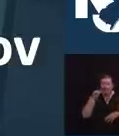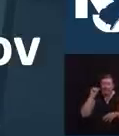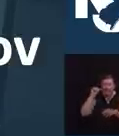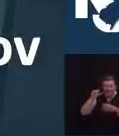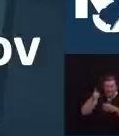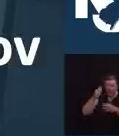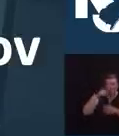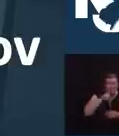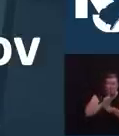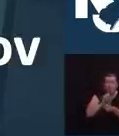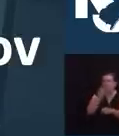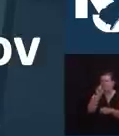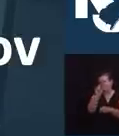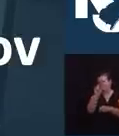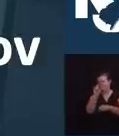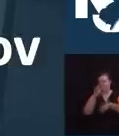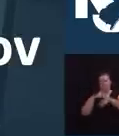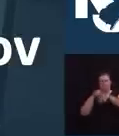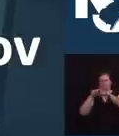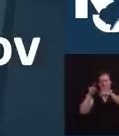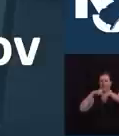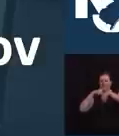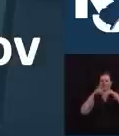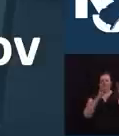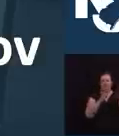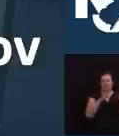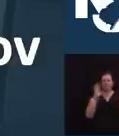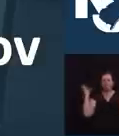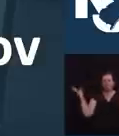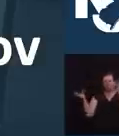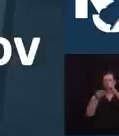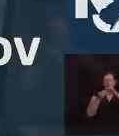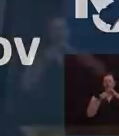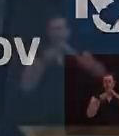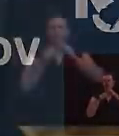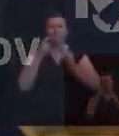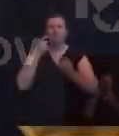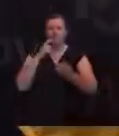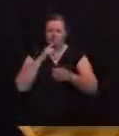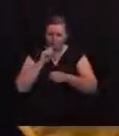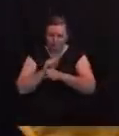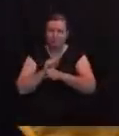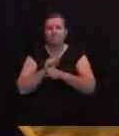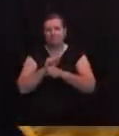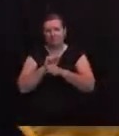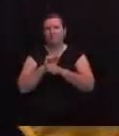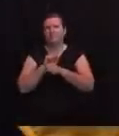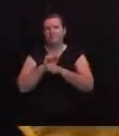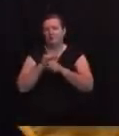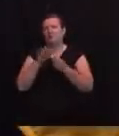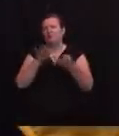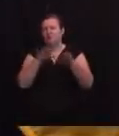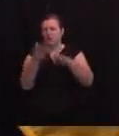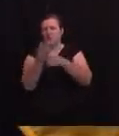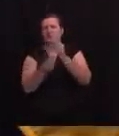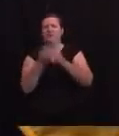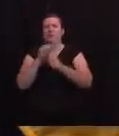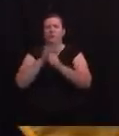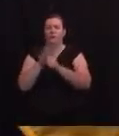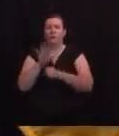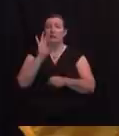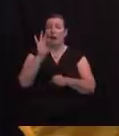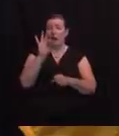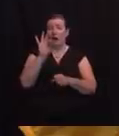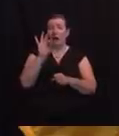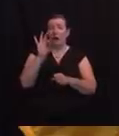deaths which occurred over the past 24 hours. Those deaths are still to be confirmed. Indeed, 9 of these deaths occurred between